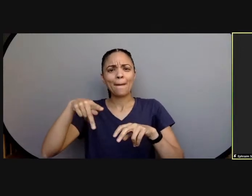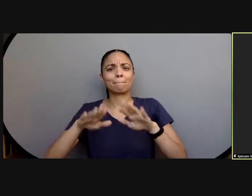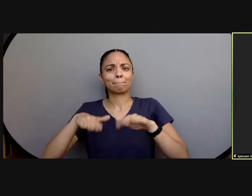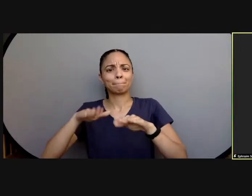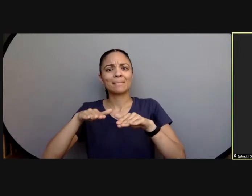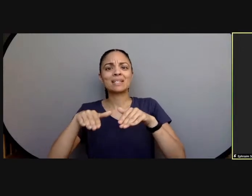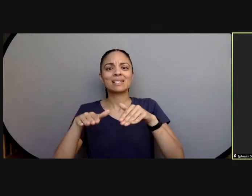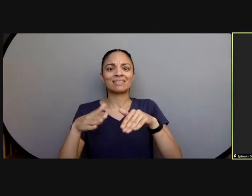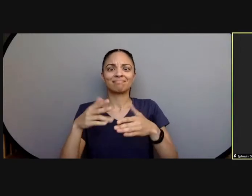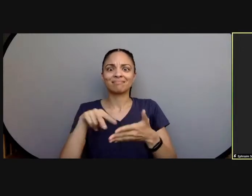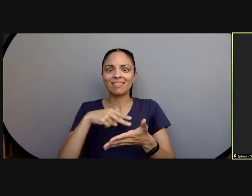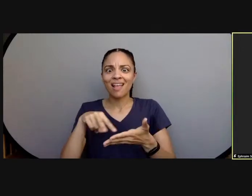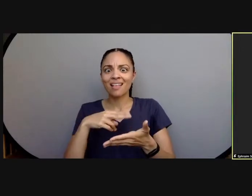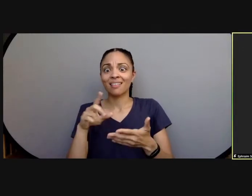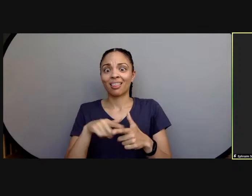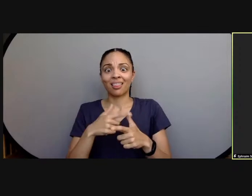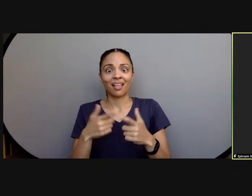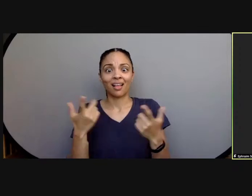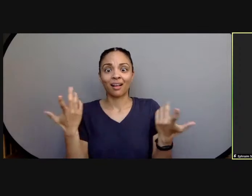Broadway.